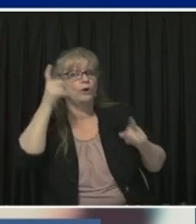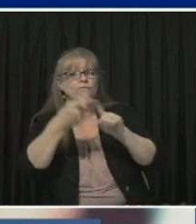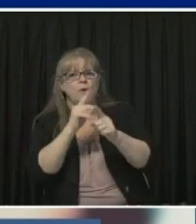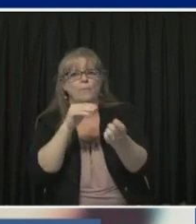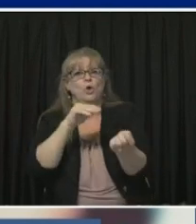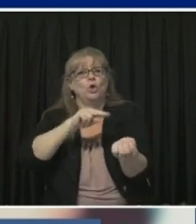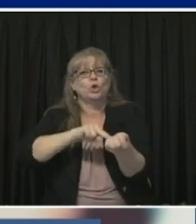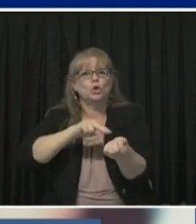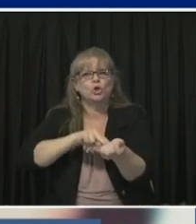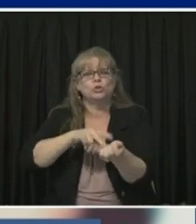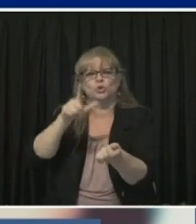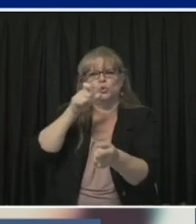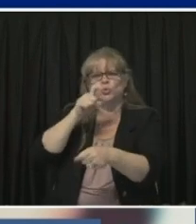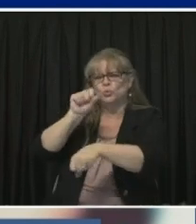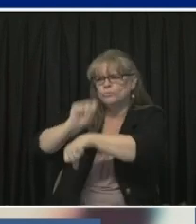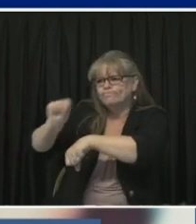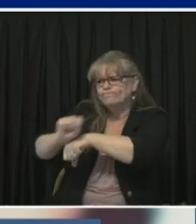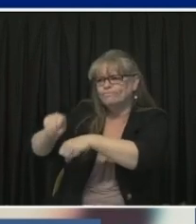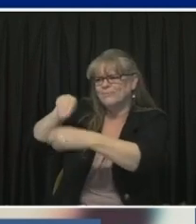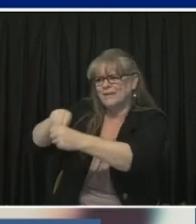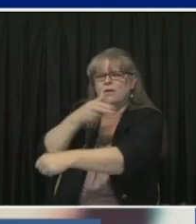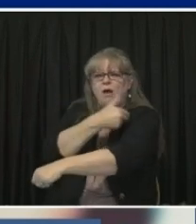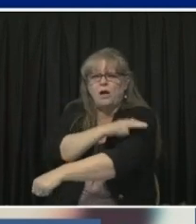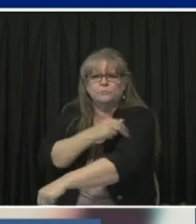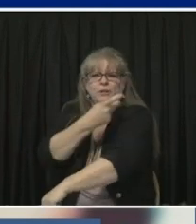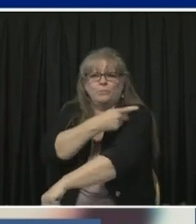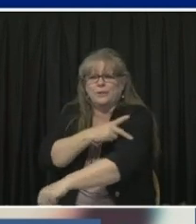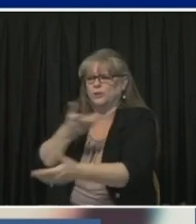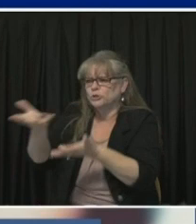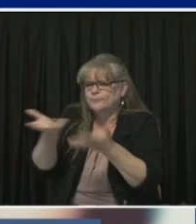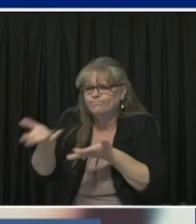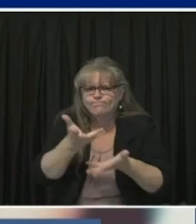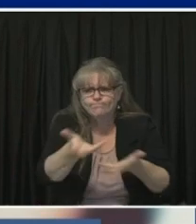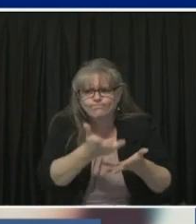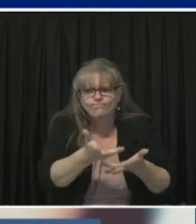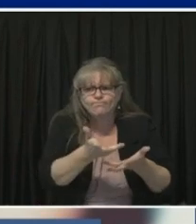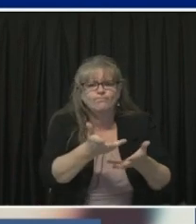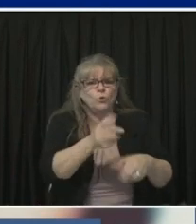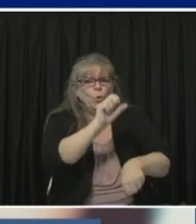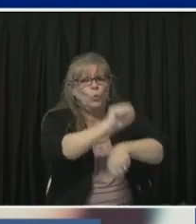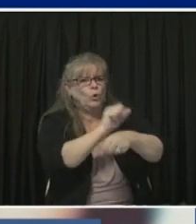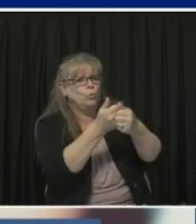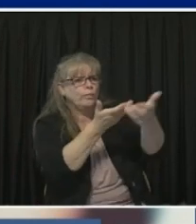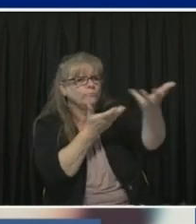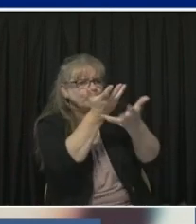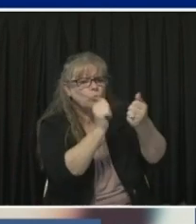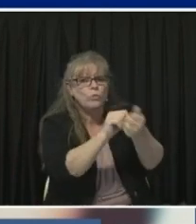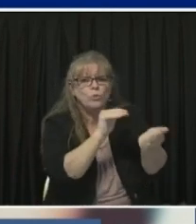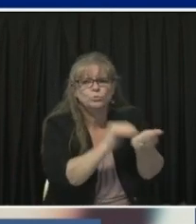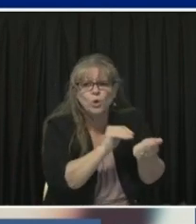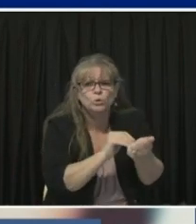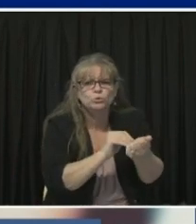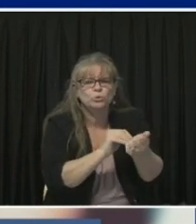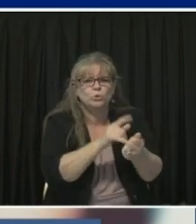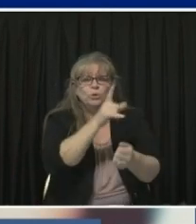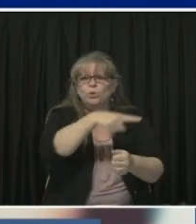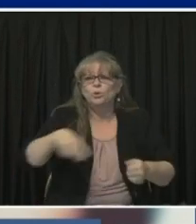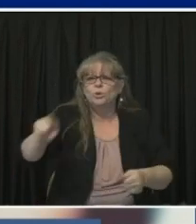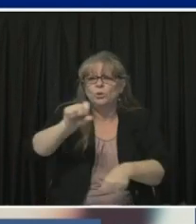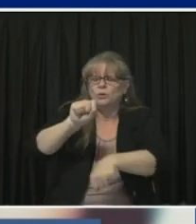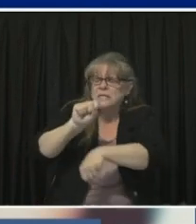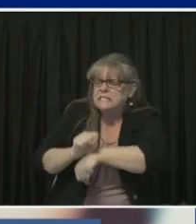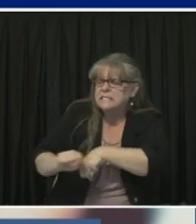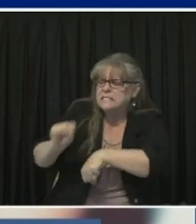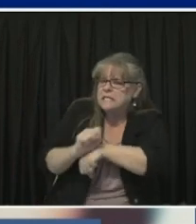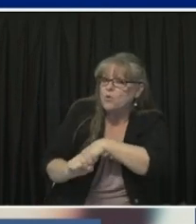the maintenance staff and support are really working to save lives every day. You know, 921 deaths would